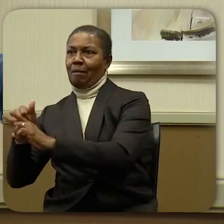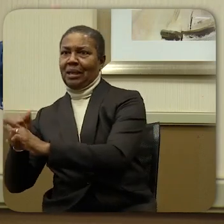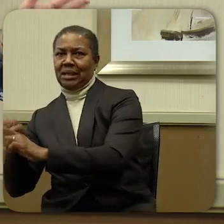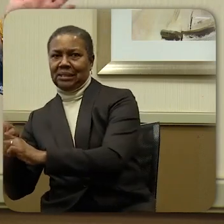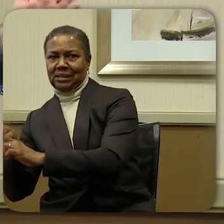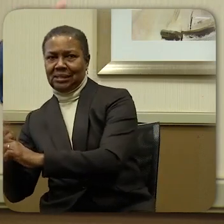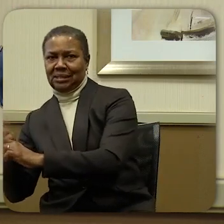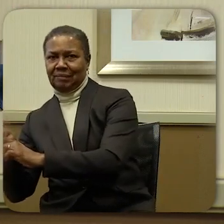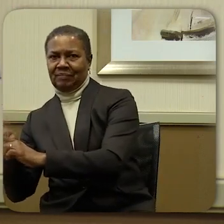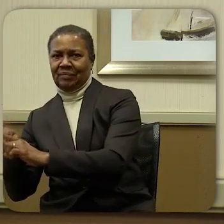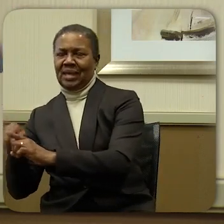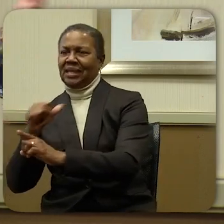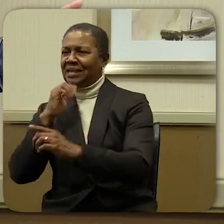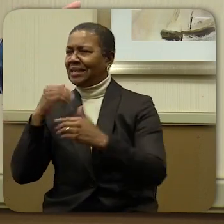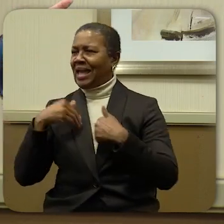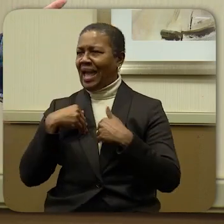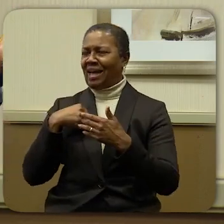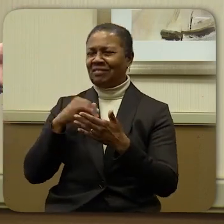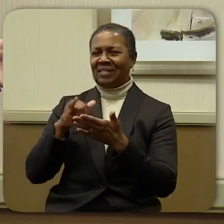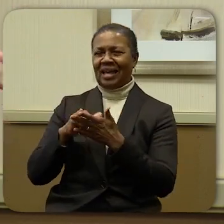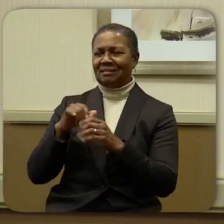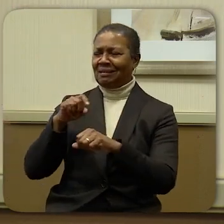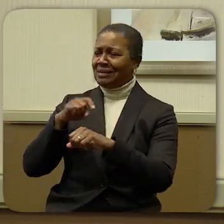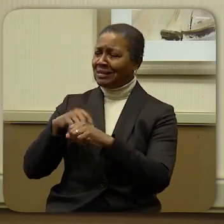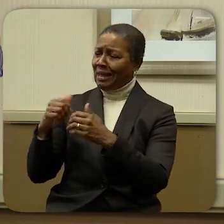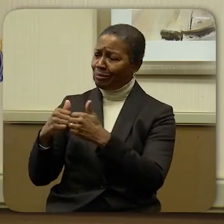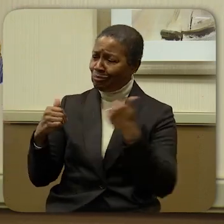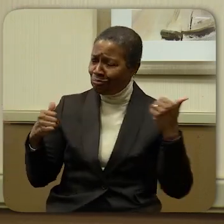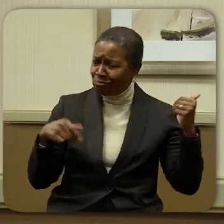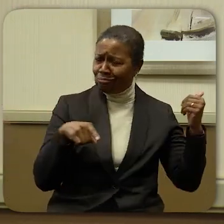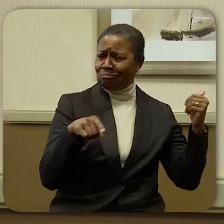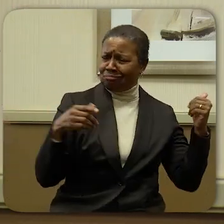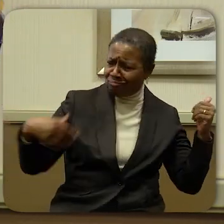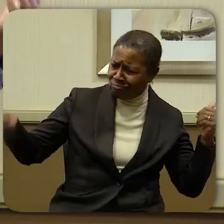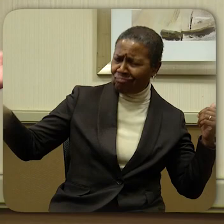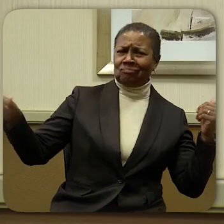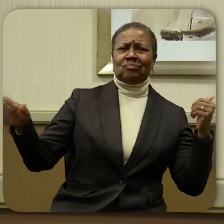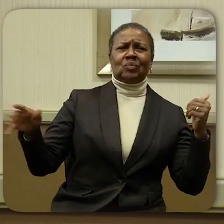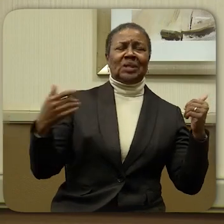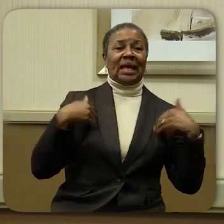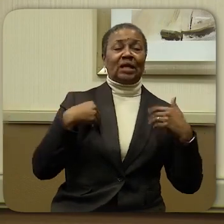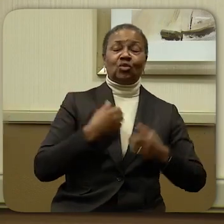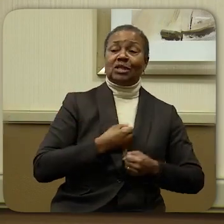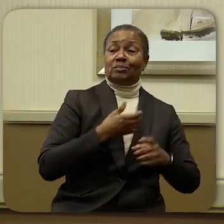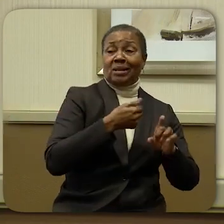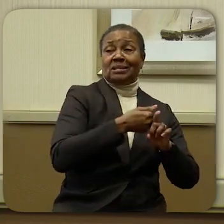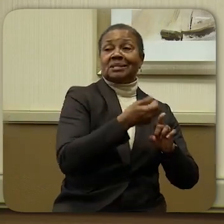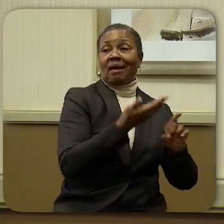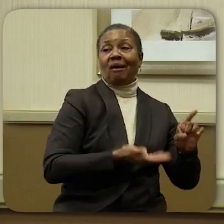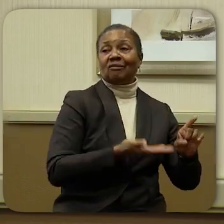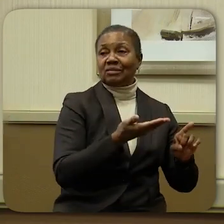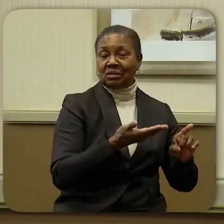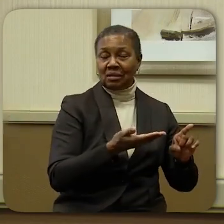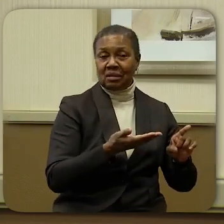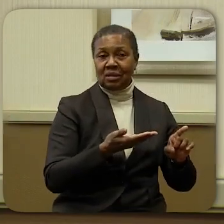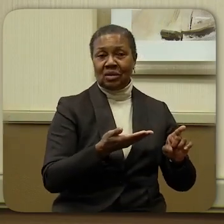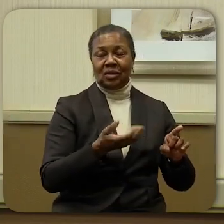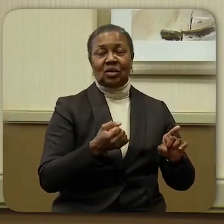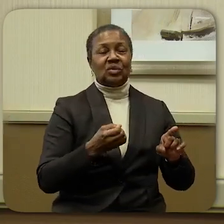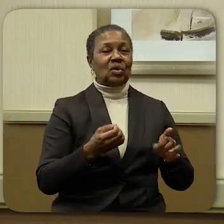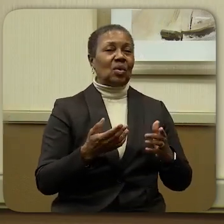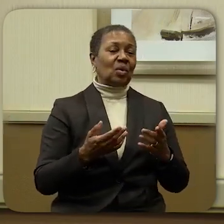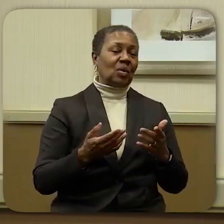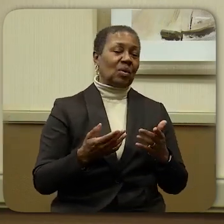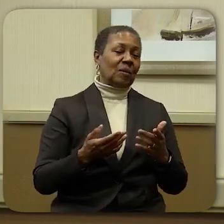right? And then didn't have even that time to be at school where they got to express who they are. So there was,